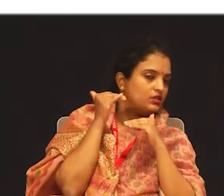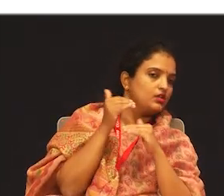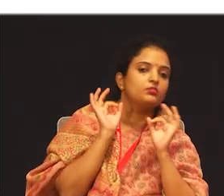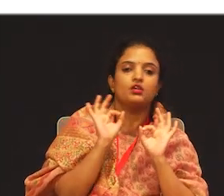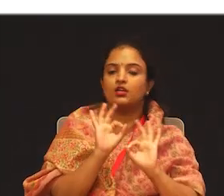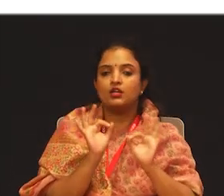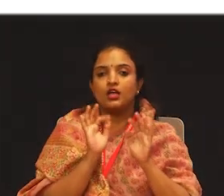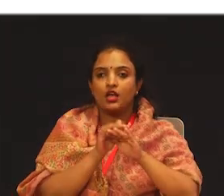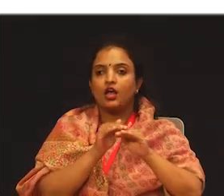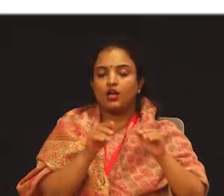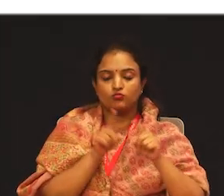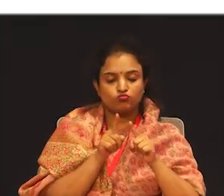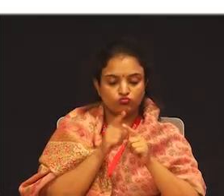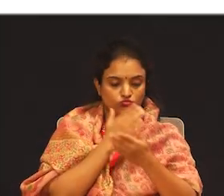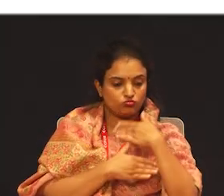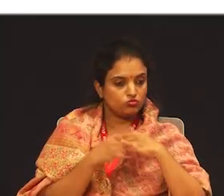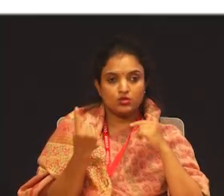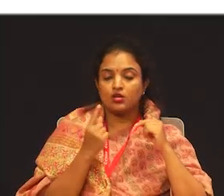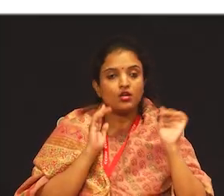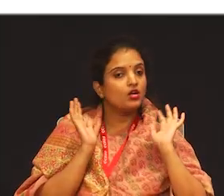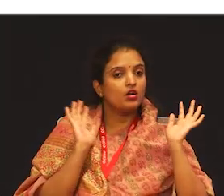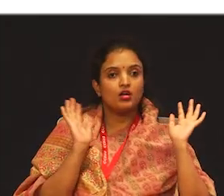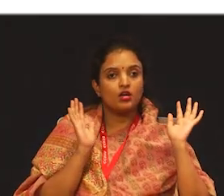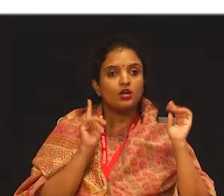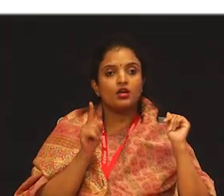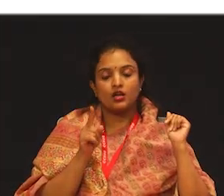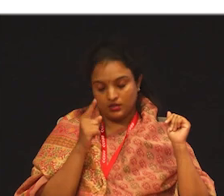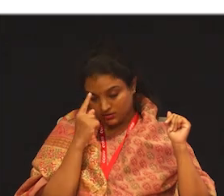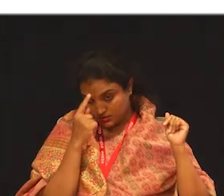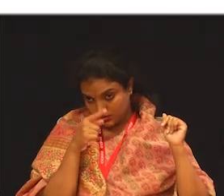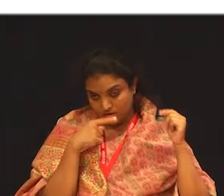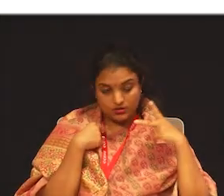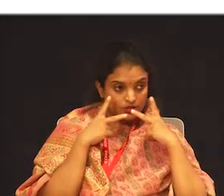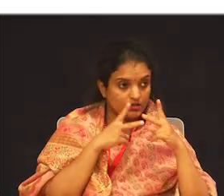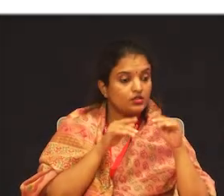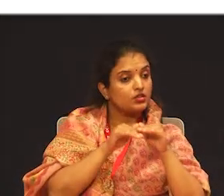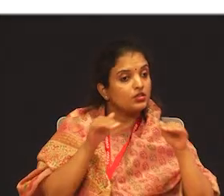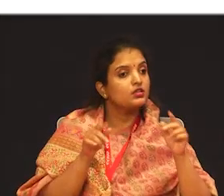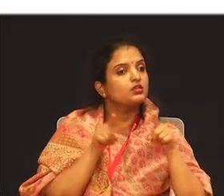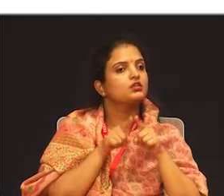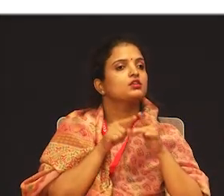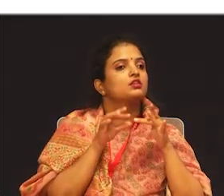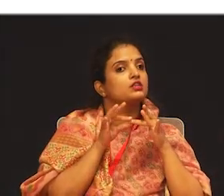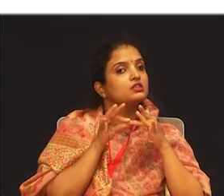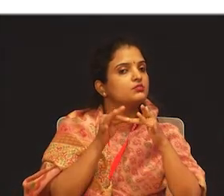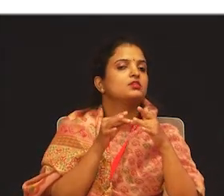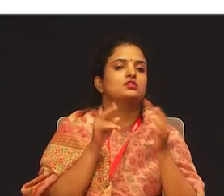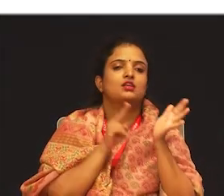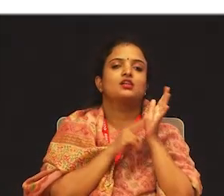only children with disabilities. The only criteria is it should have children with special